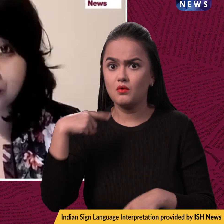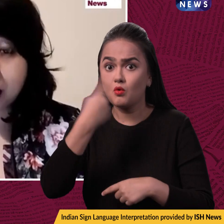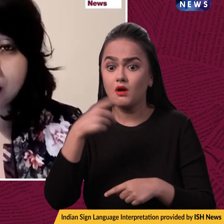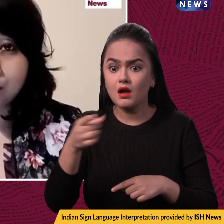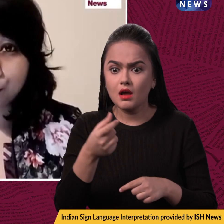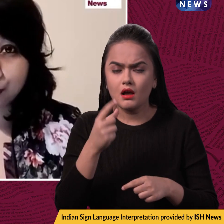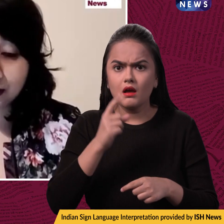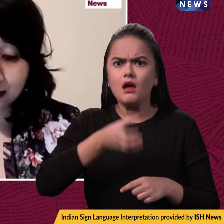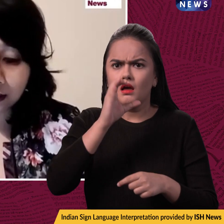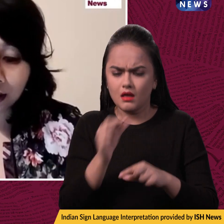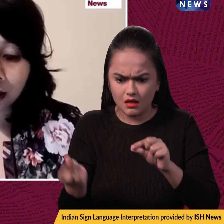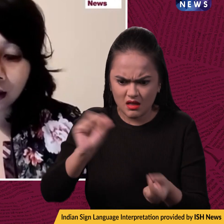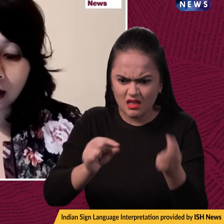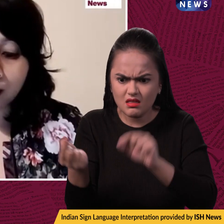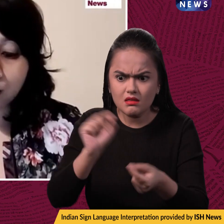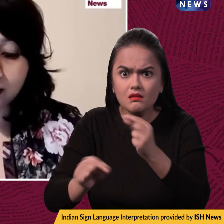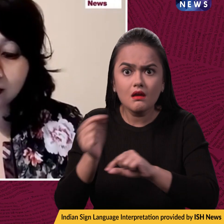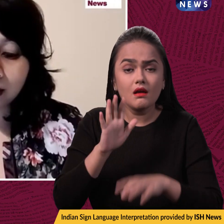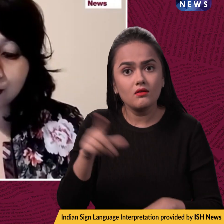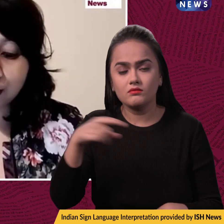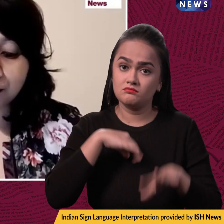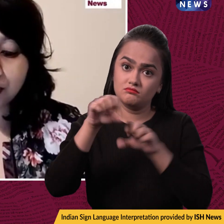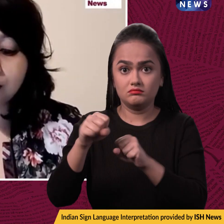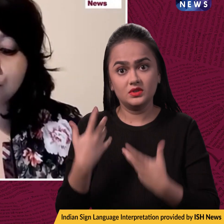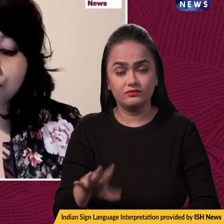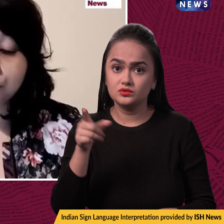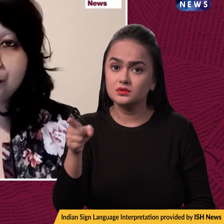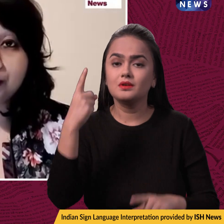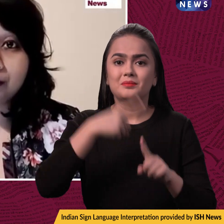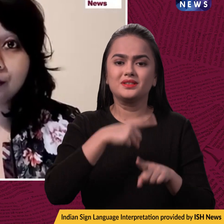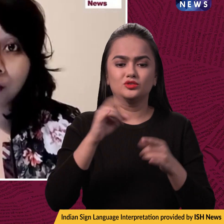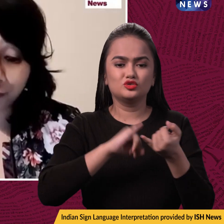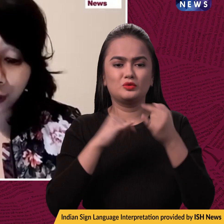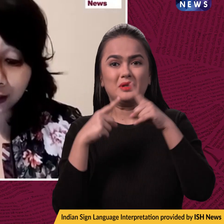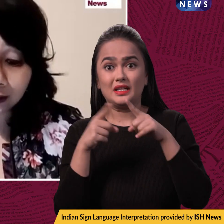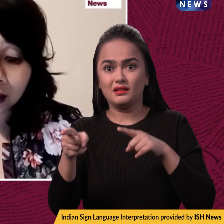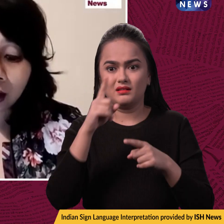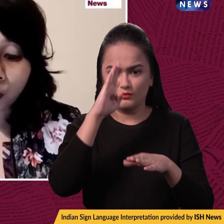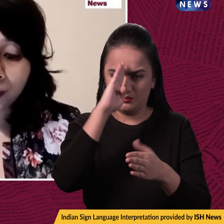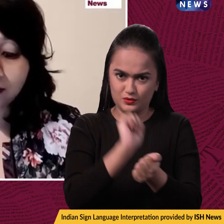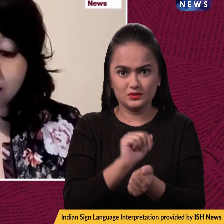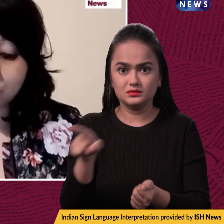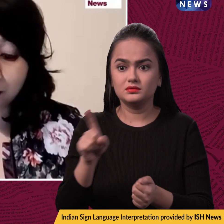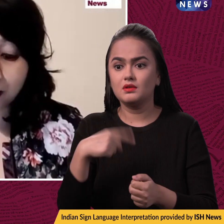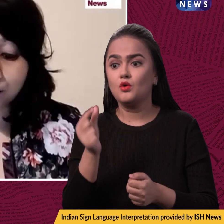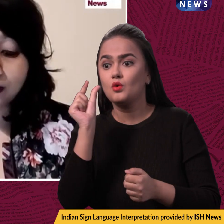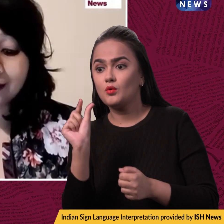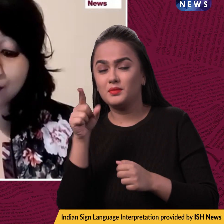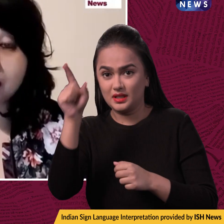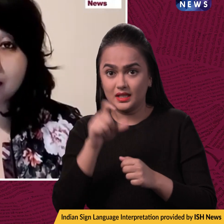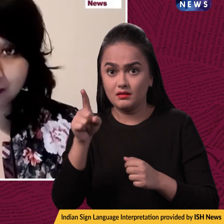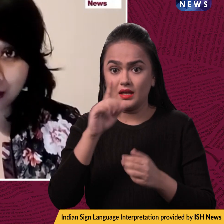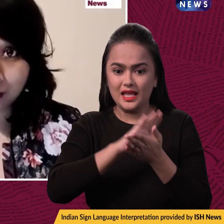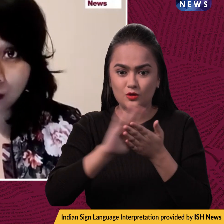who prepare spurious liquor. Now, West Champaran Superintendent of Police Upendranath Verma told